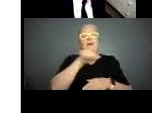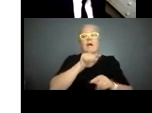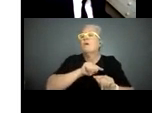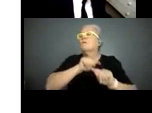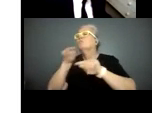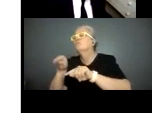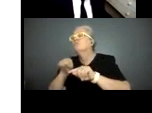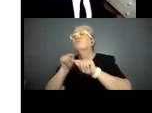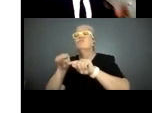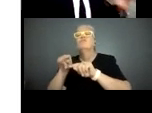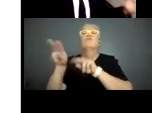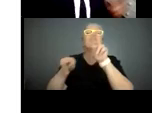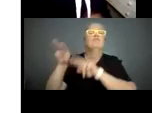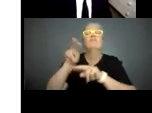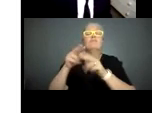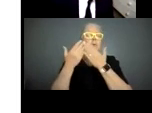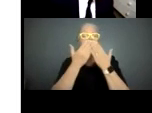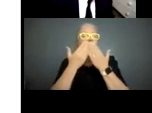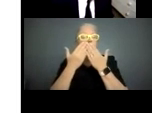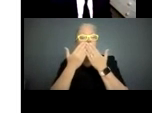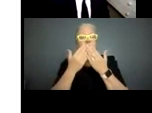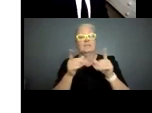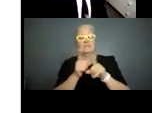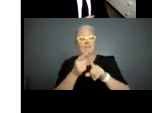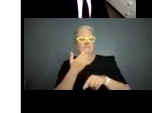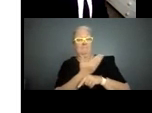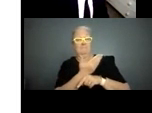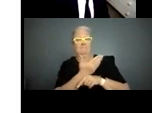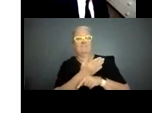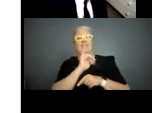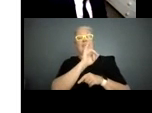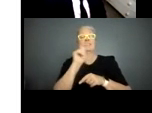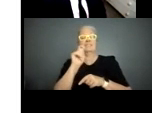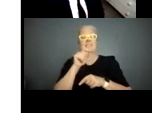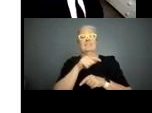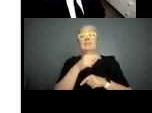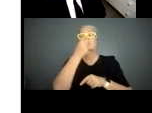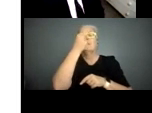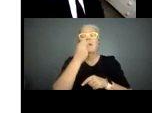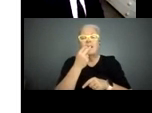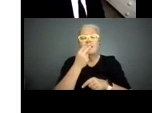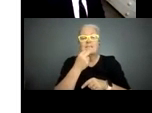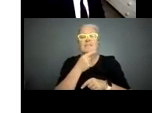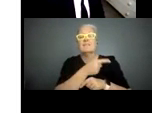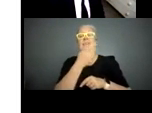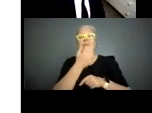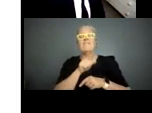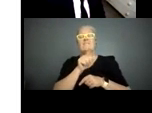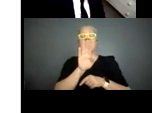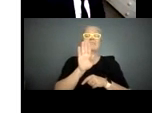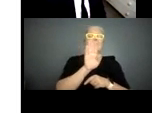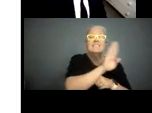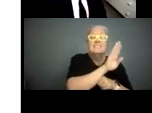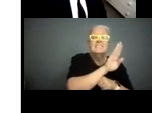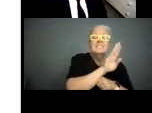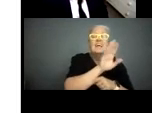the schools. As this teacher does here, an itinerant teacher for the blind, as these systems are set up throughout East Africa and Bangladesh and in